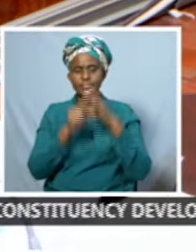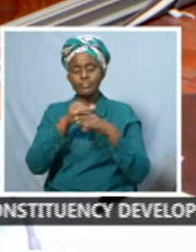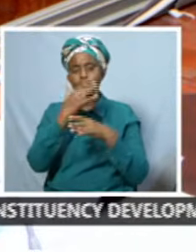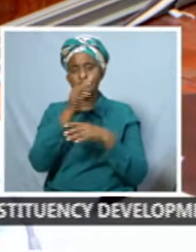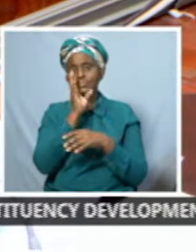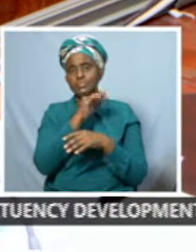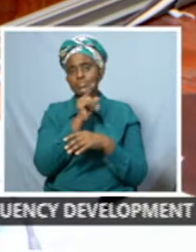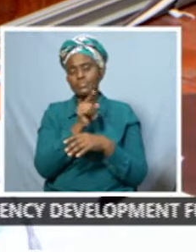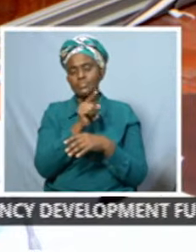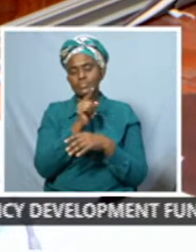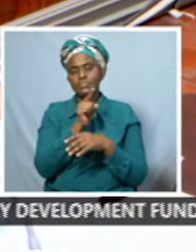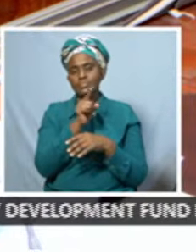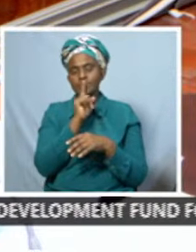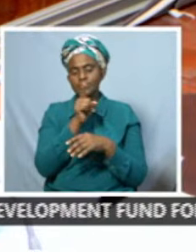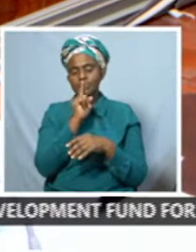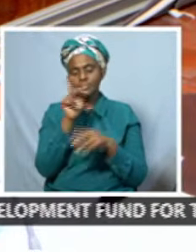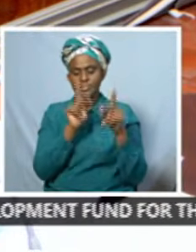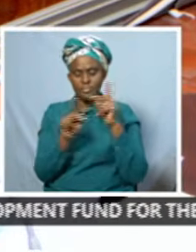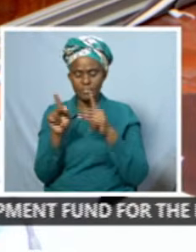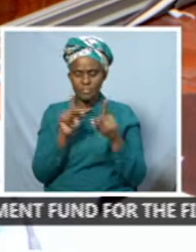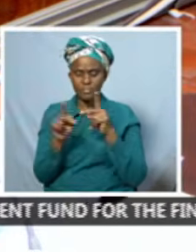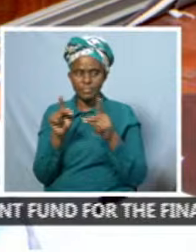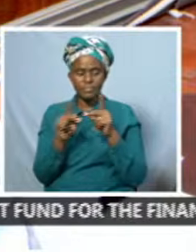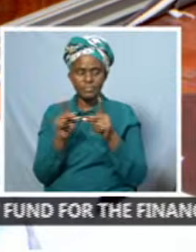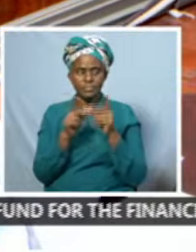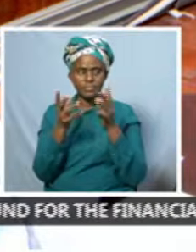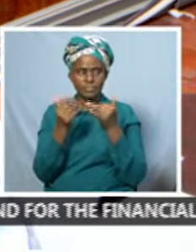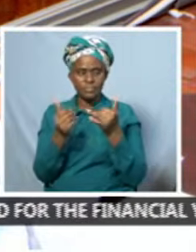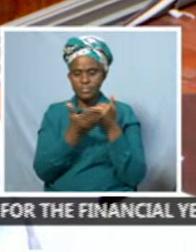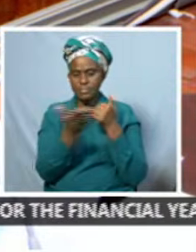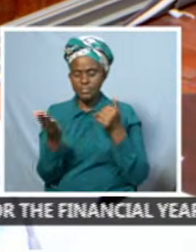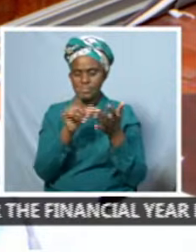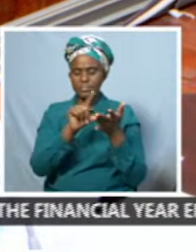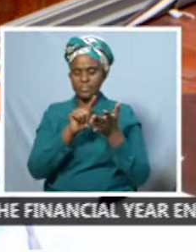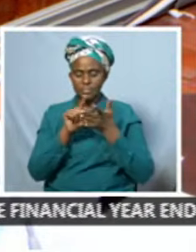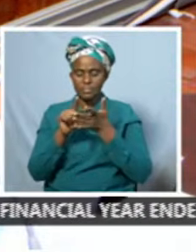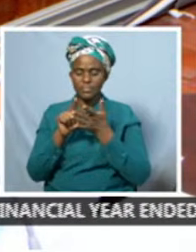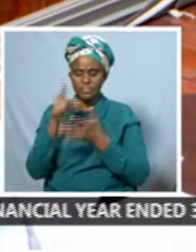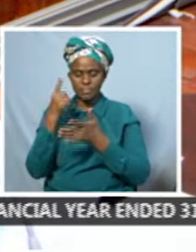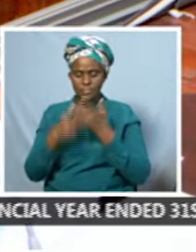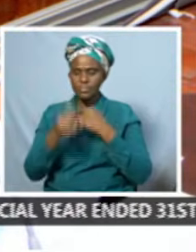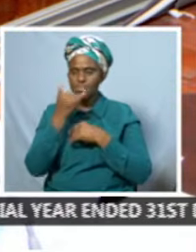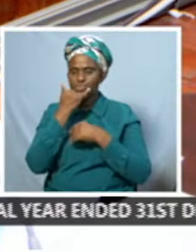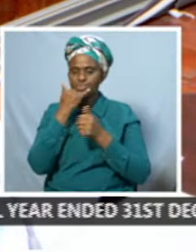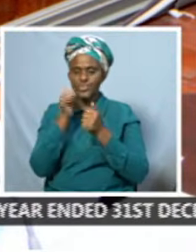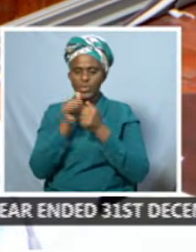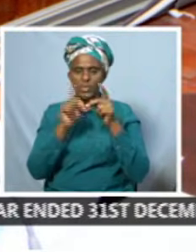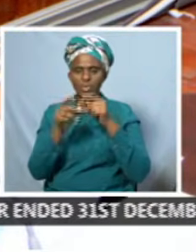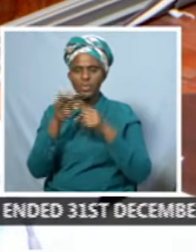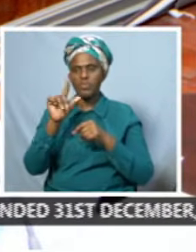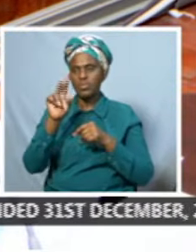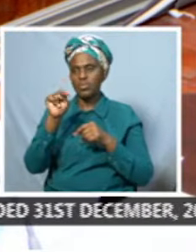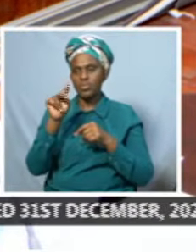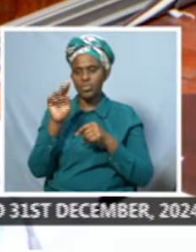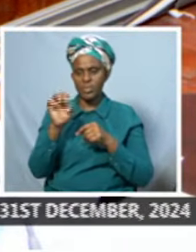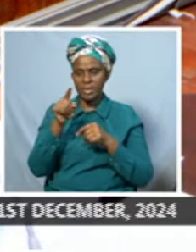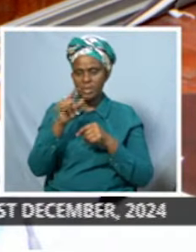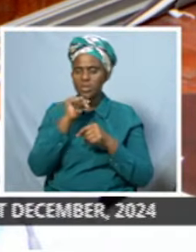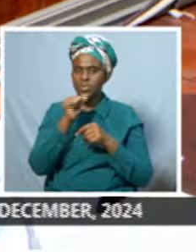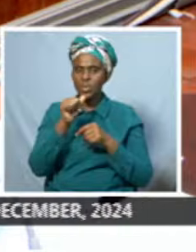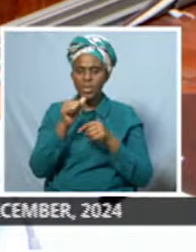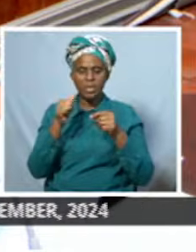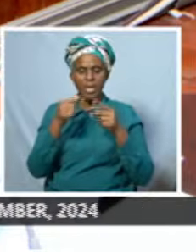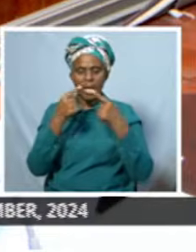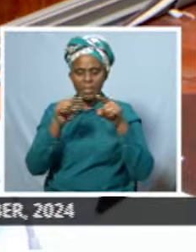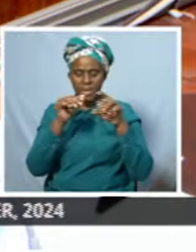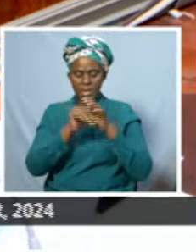that actually the people want these loans. But what is wrong with the people of LUNTE that is not